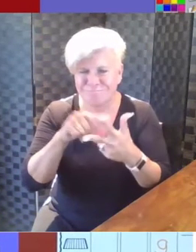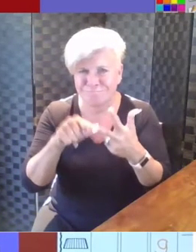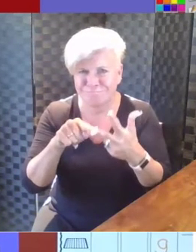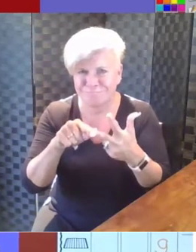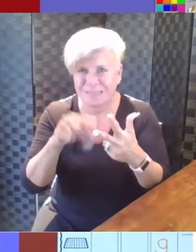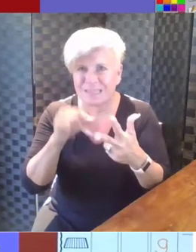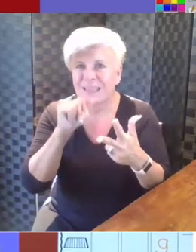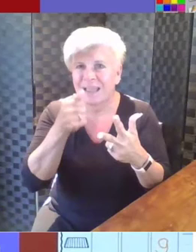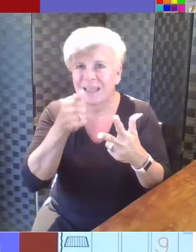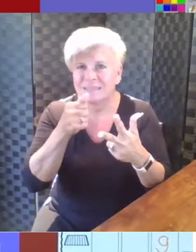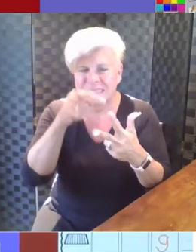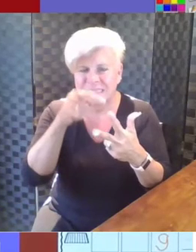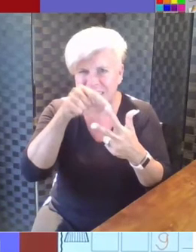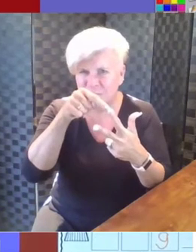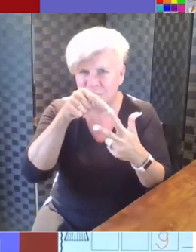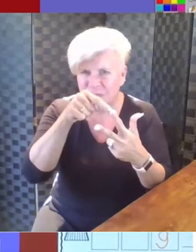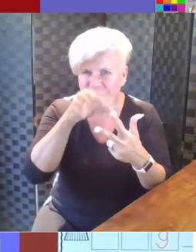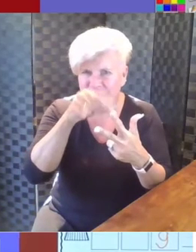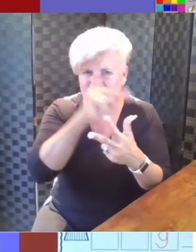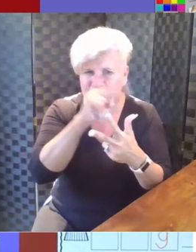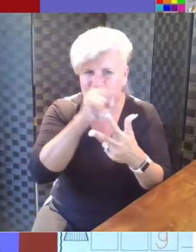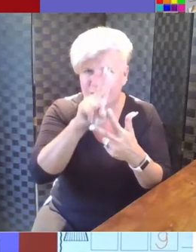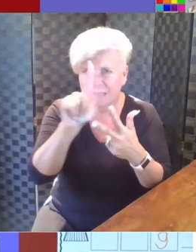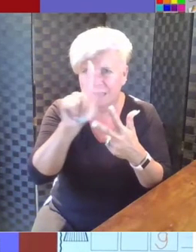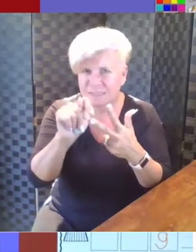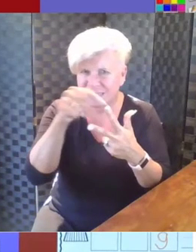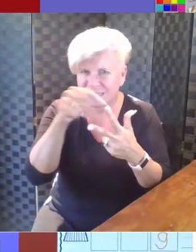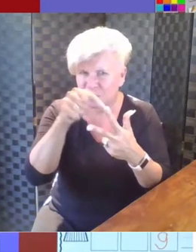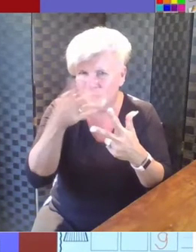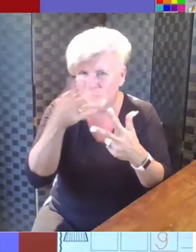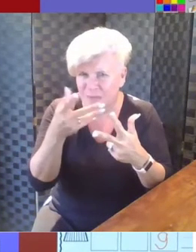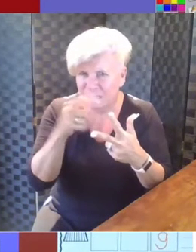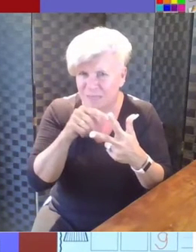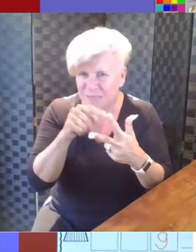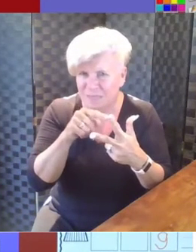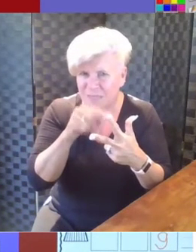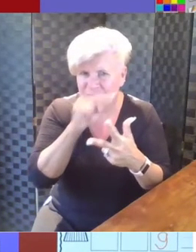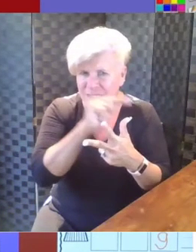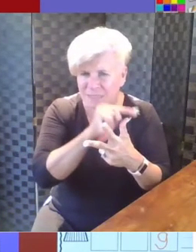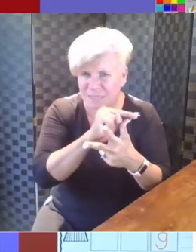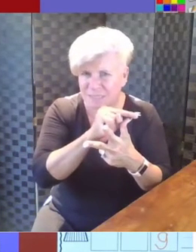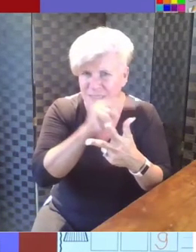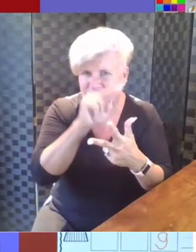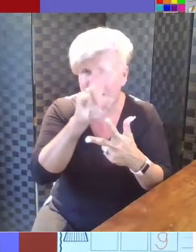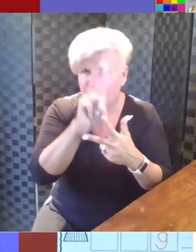nut. What's the middle sound in nut? Use your arm if you need to.